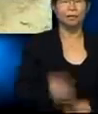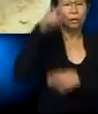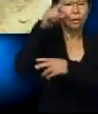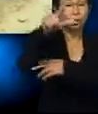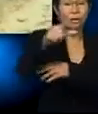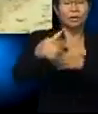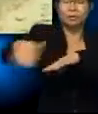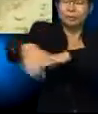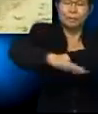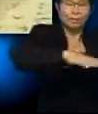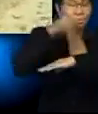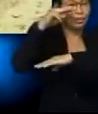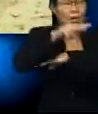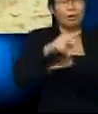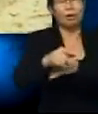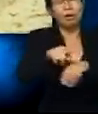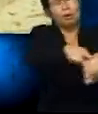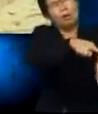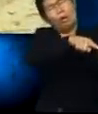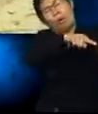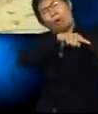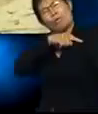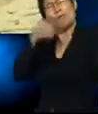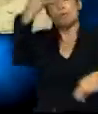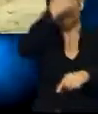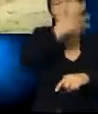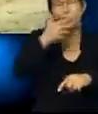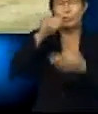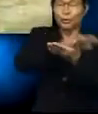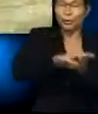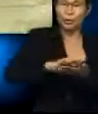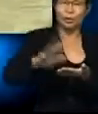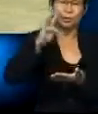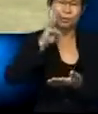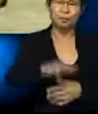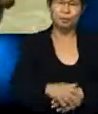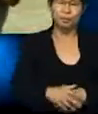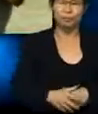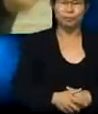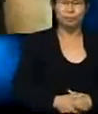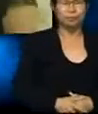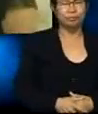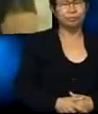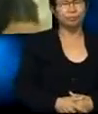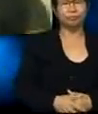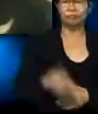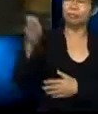Look at the beach. It's a long stretch of beautiful clean white sand.